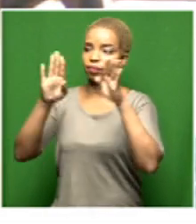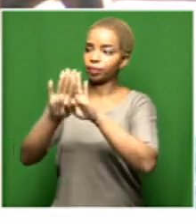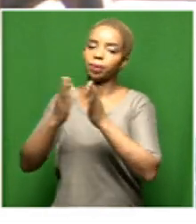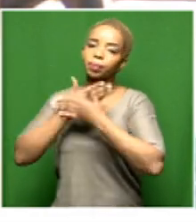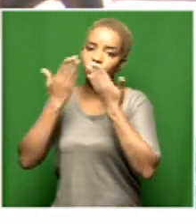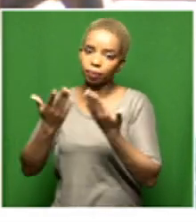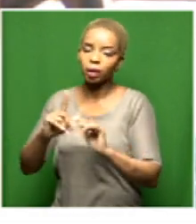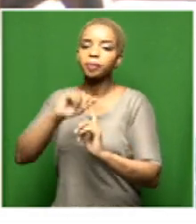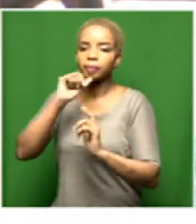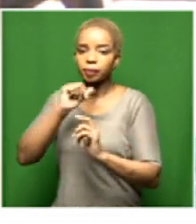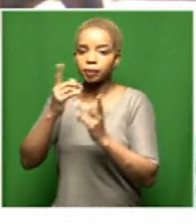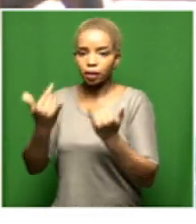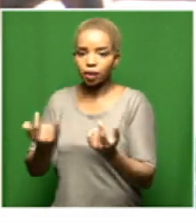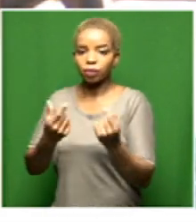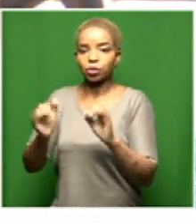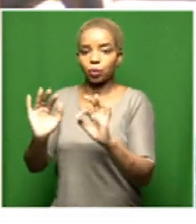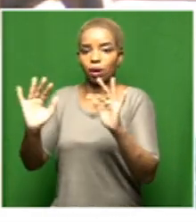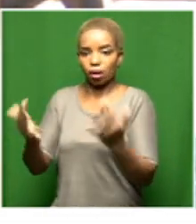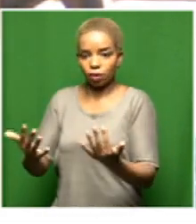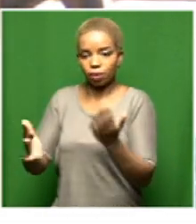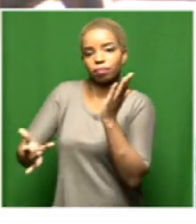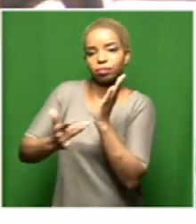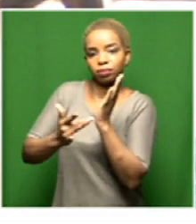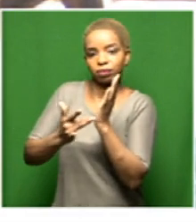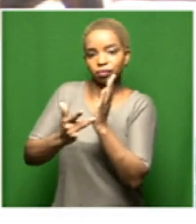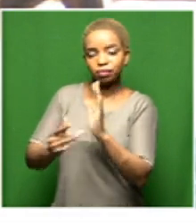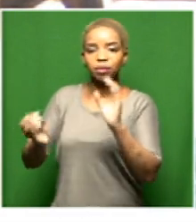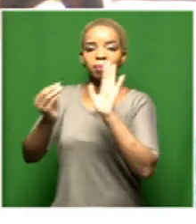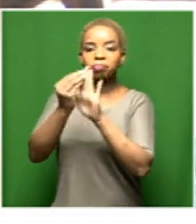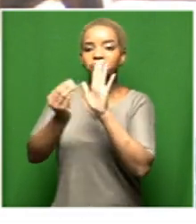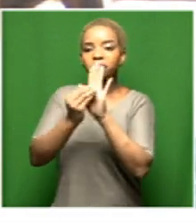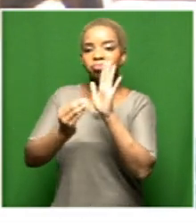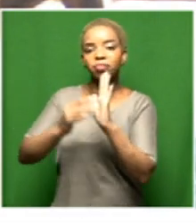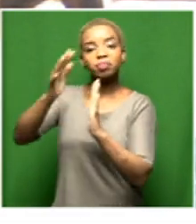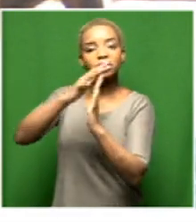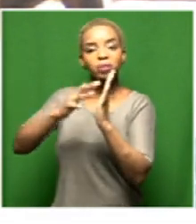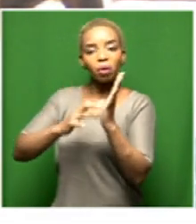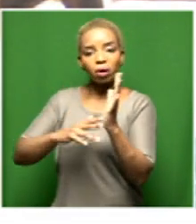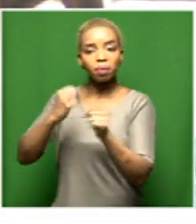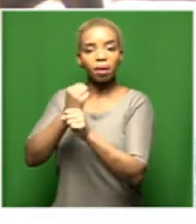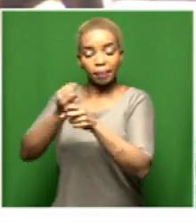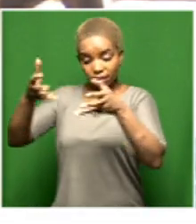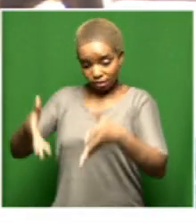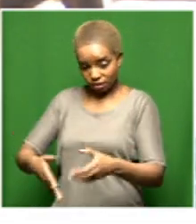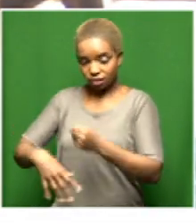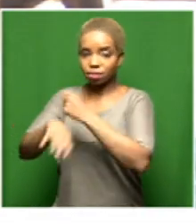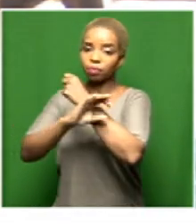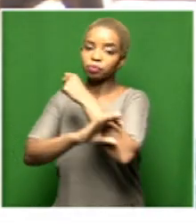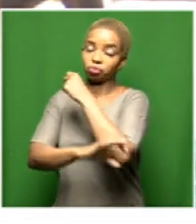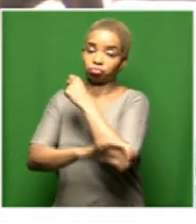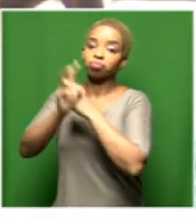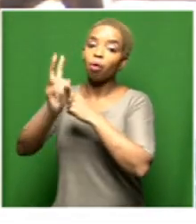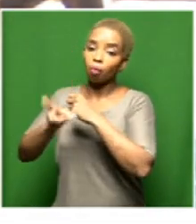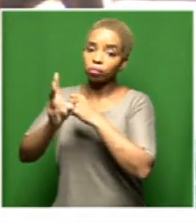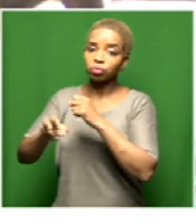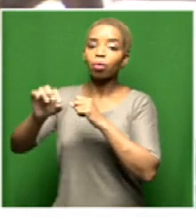a digital archive where we're documenting the story of the making of our Constitution as well as stories of South Africa under